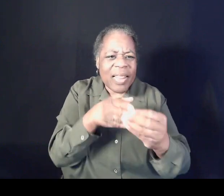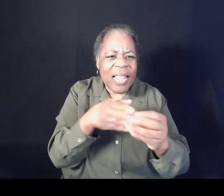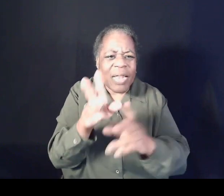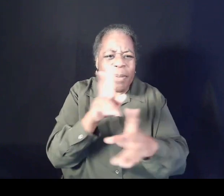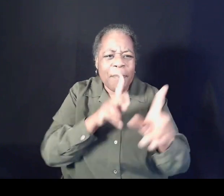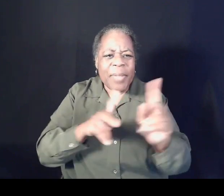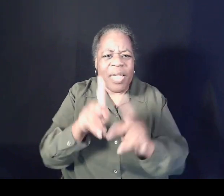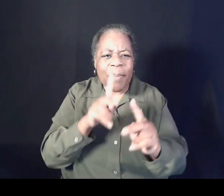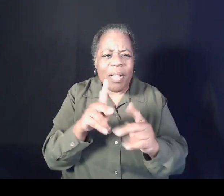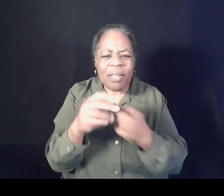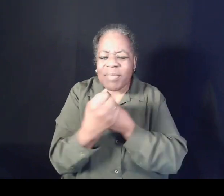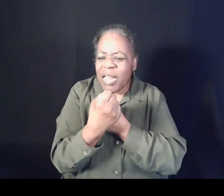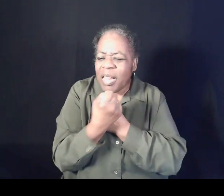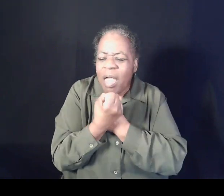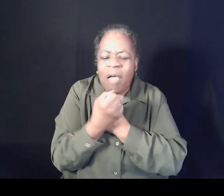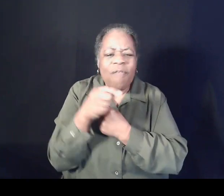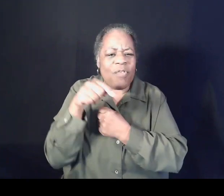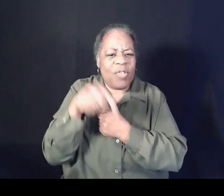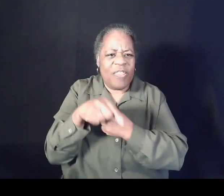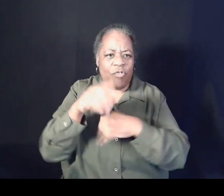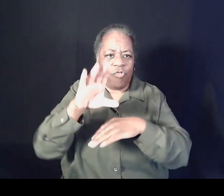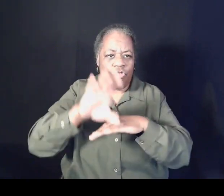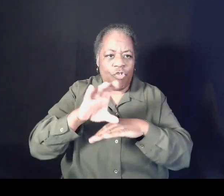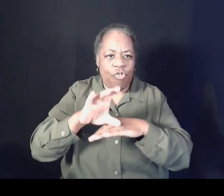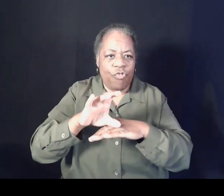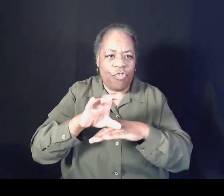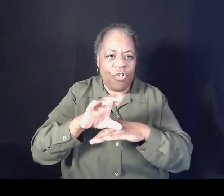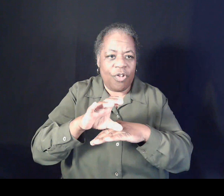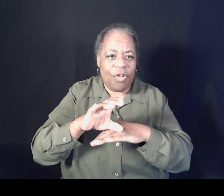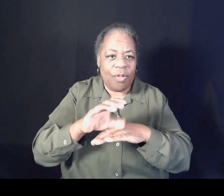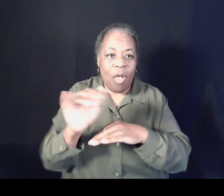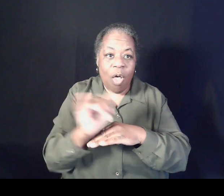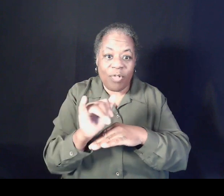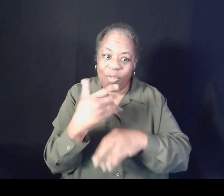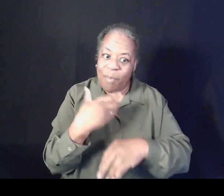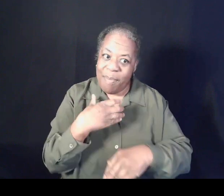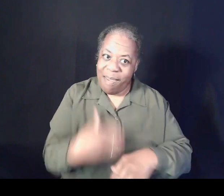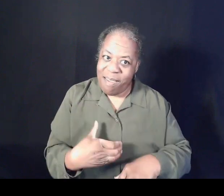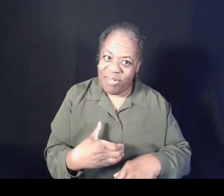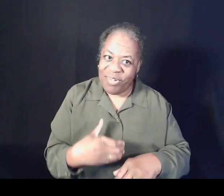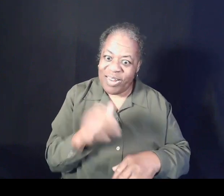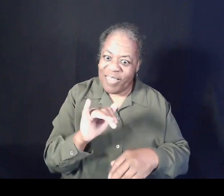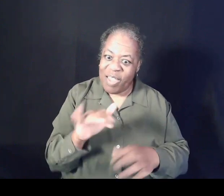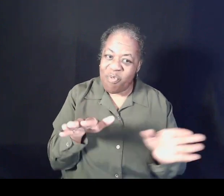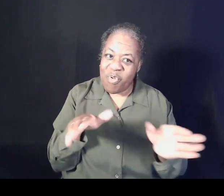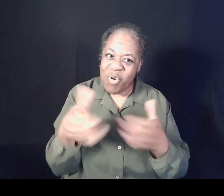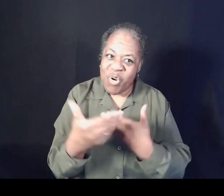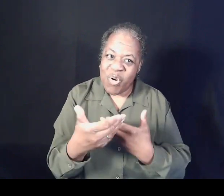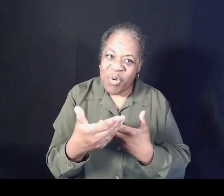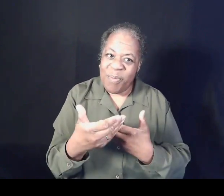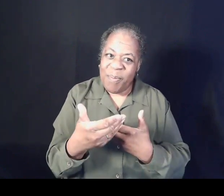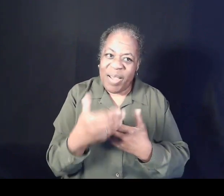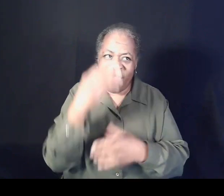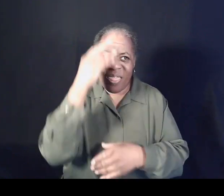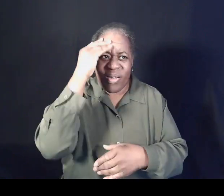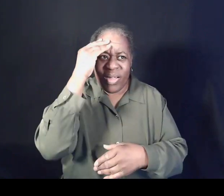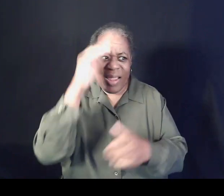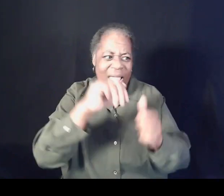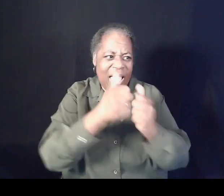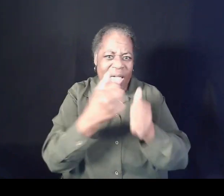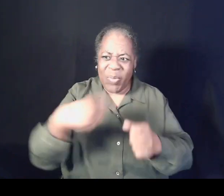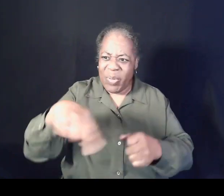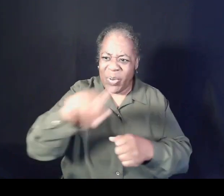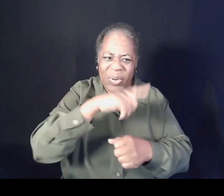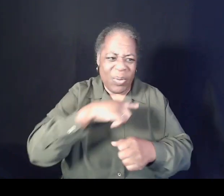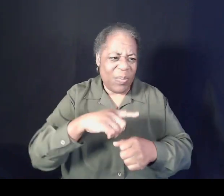extraordinary love for this church. There was also a lot of passion in that room, to the point that I wondered, how are we going to